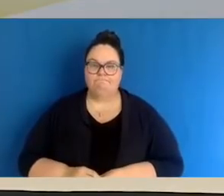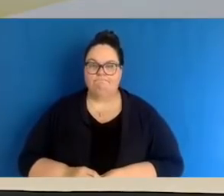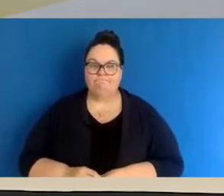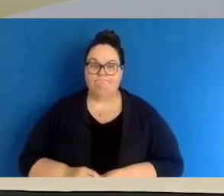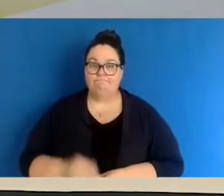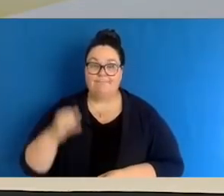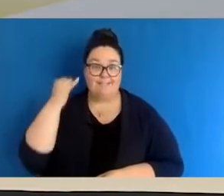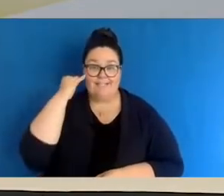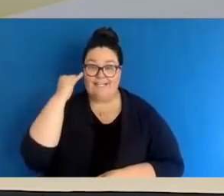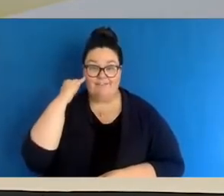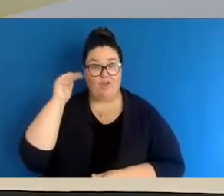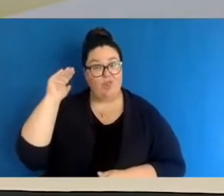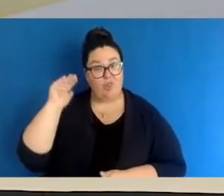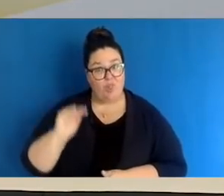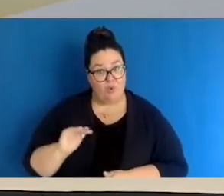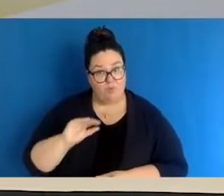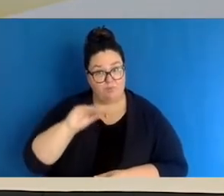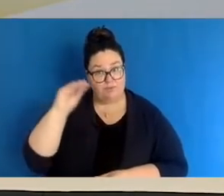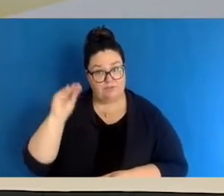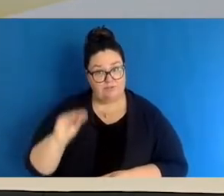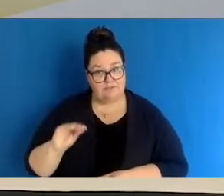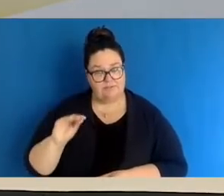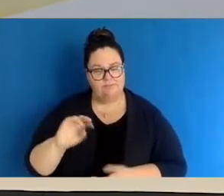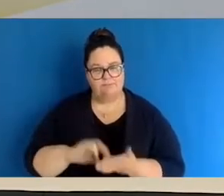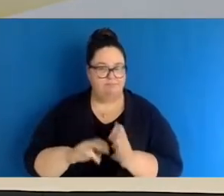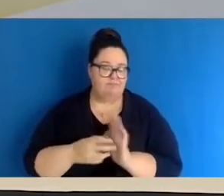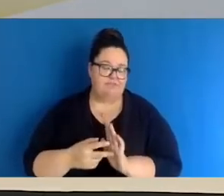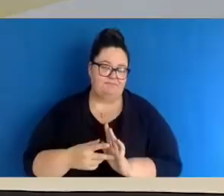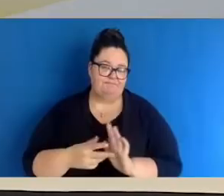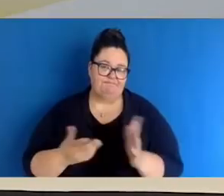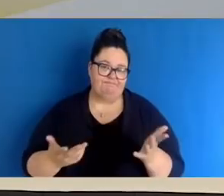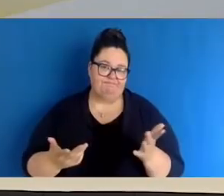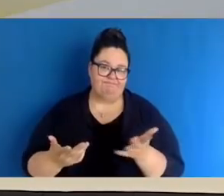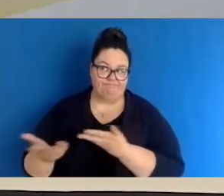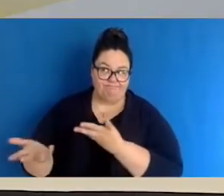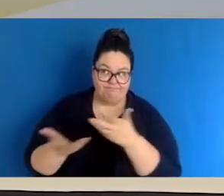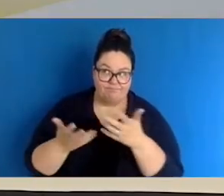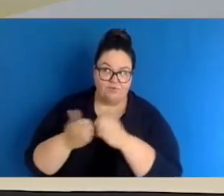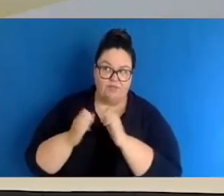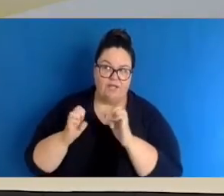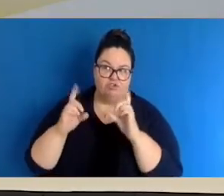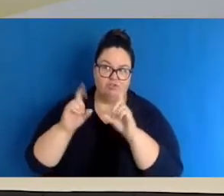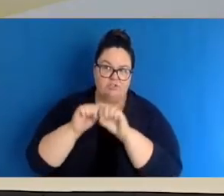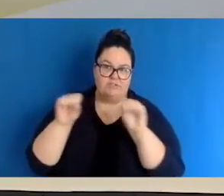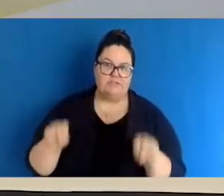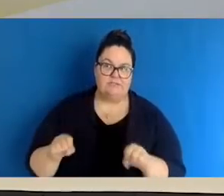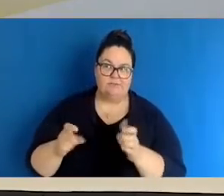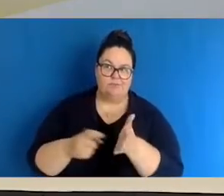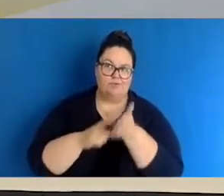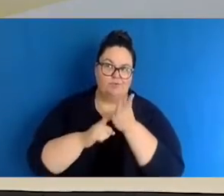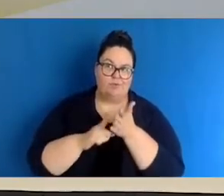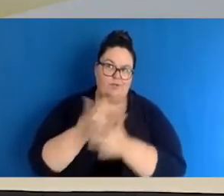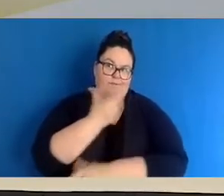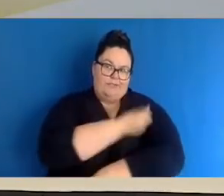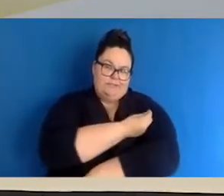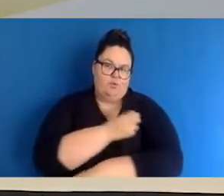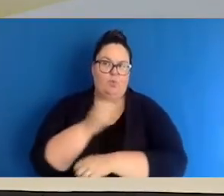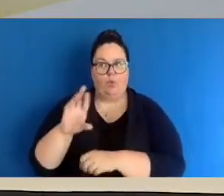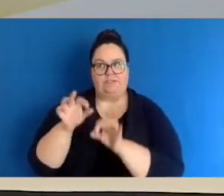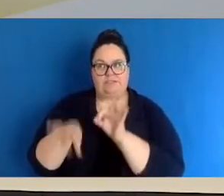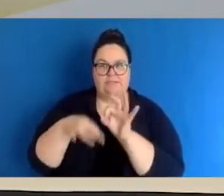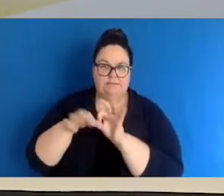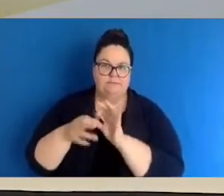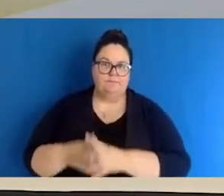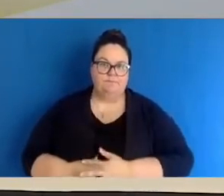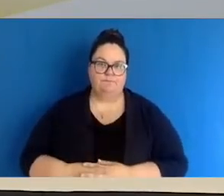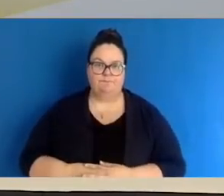it's not the case, well, then maybe we'll need to look at working with the education system to mandate it. But at this point in time, I would